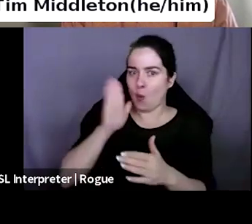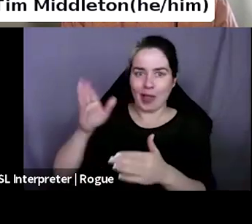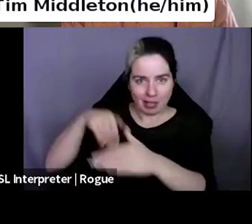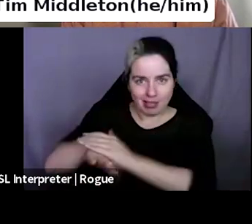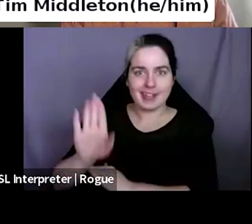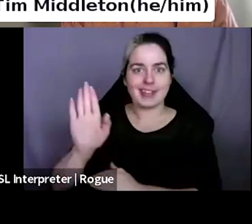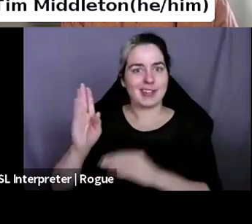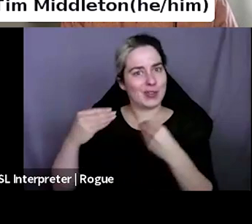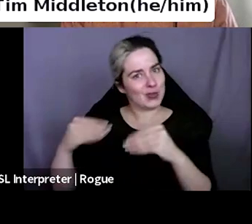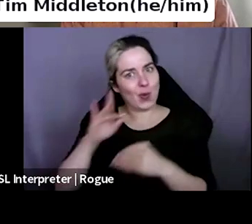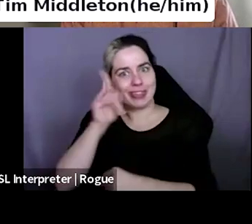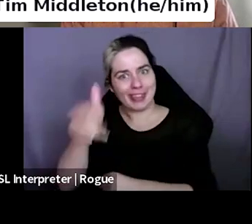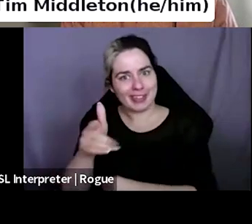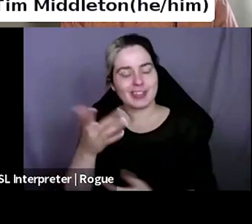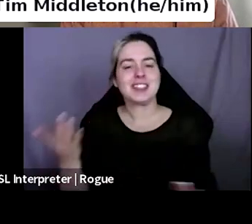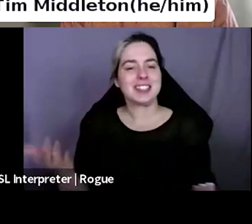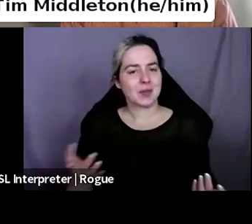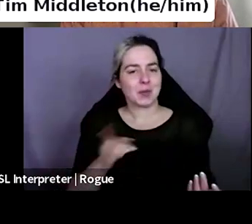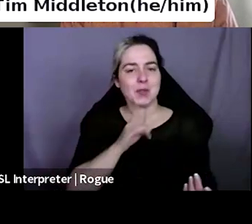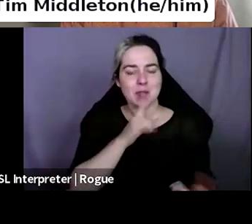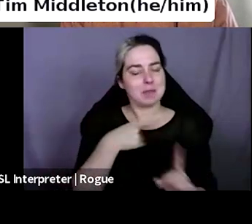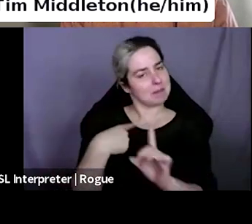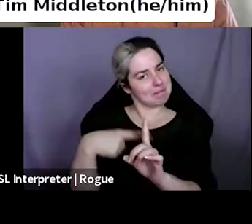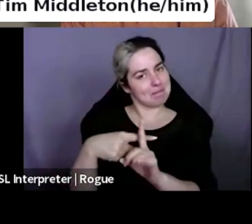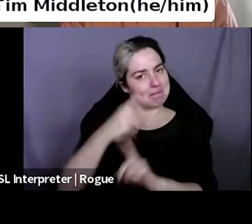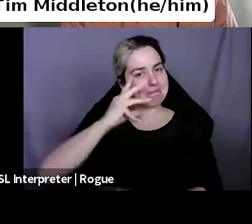us and something I'm hoping to do a lot more of in the coming years.